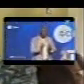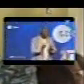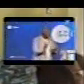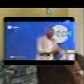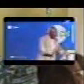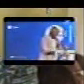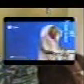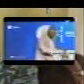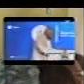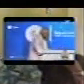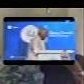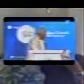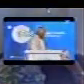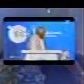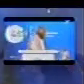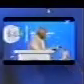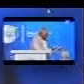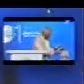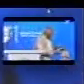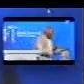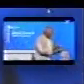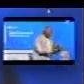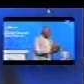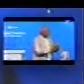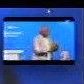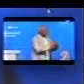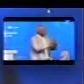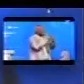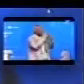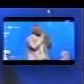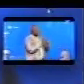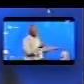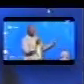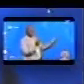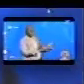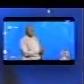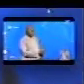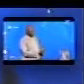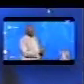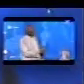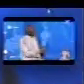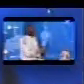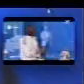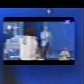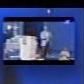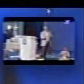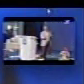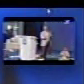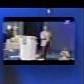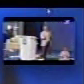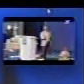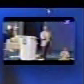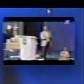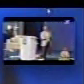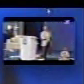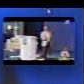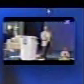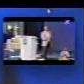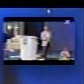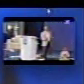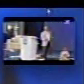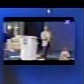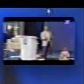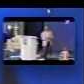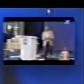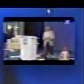the religious, and the blindness of those who think they see, and yet they